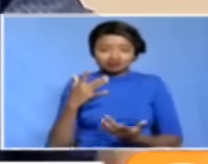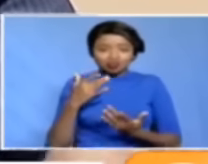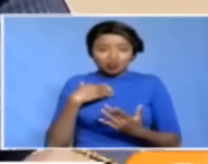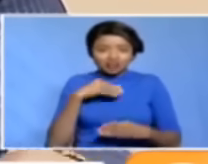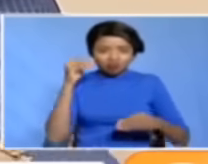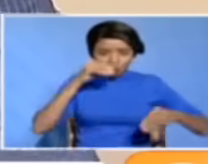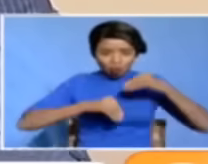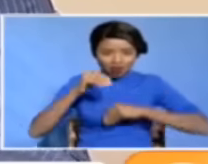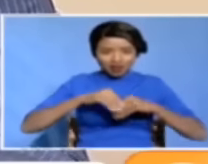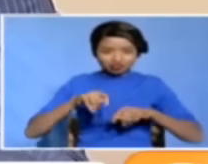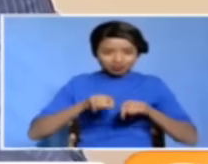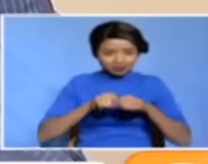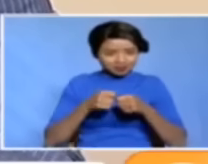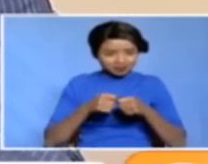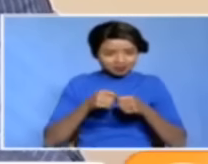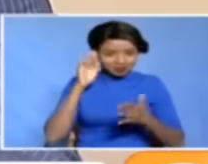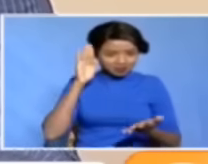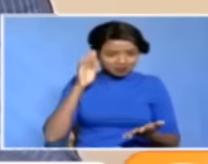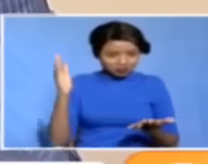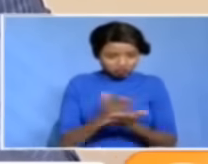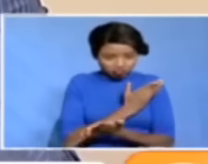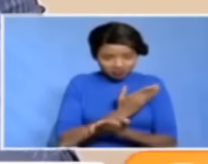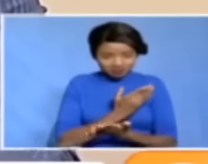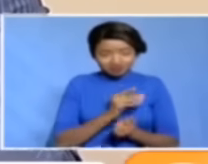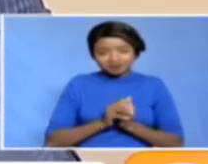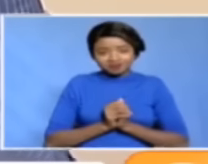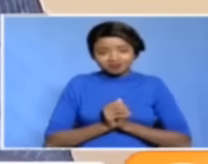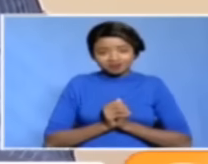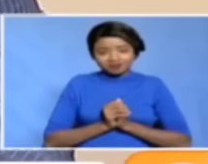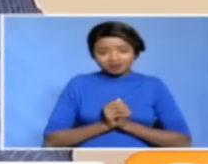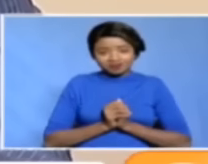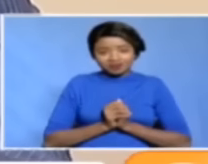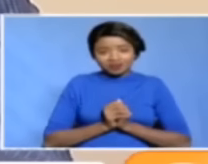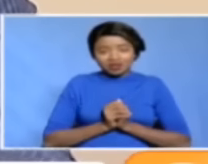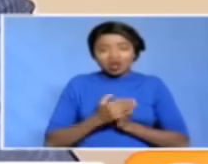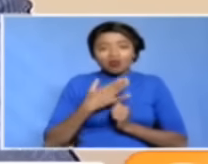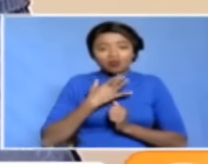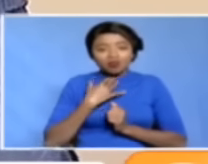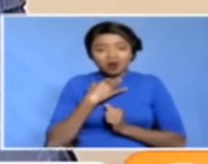corruption, to delivery of the four big